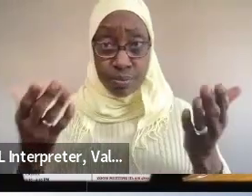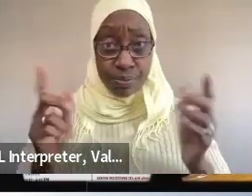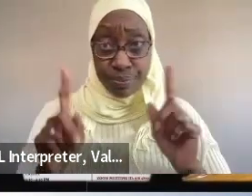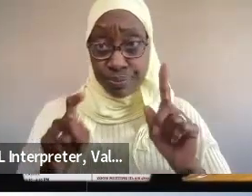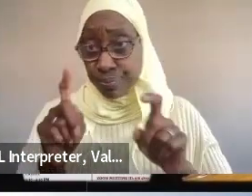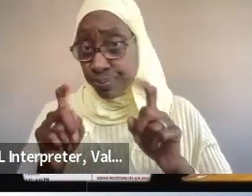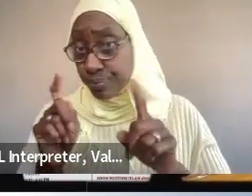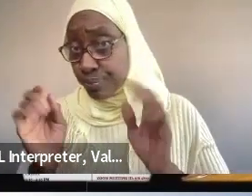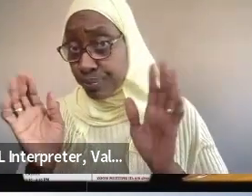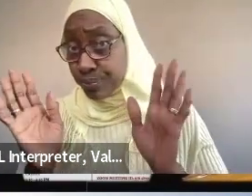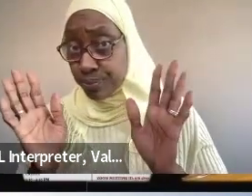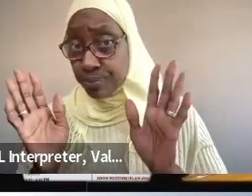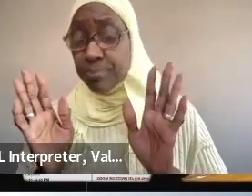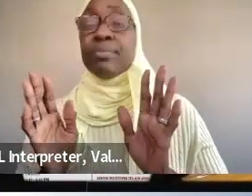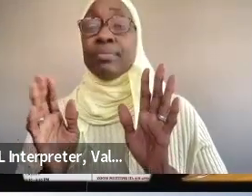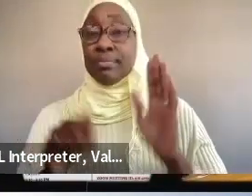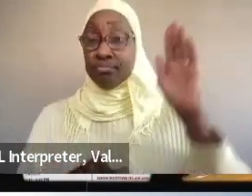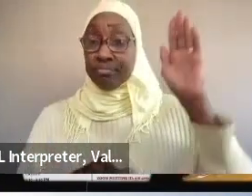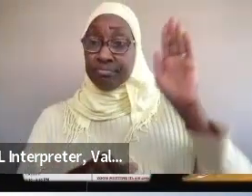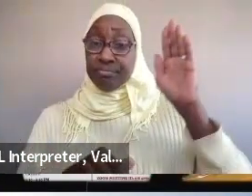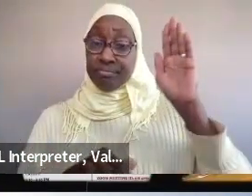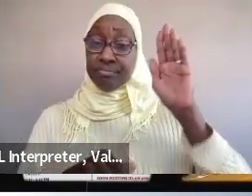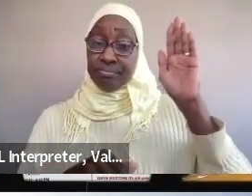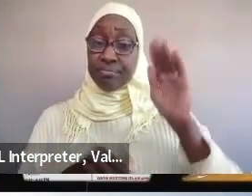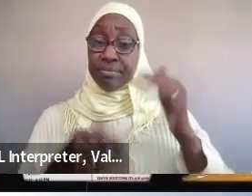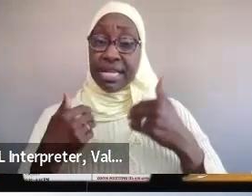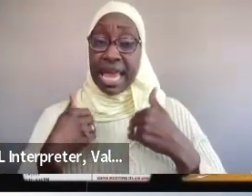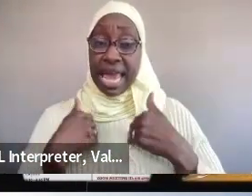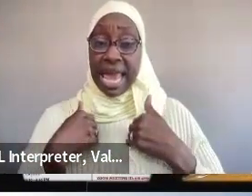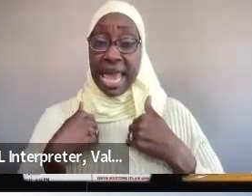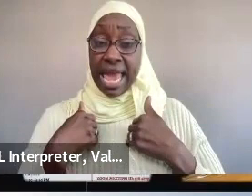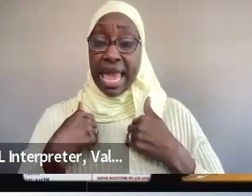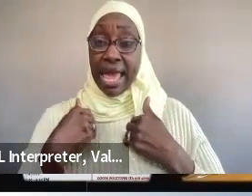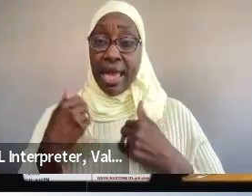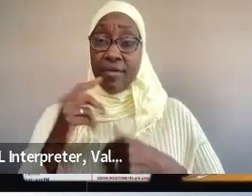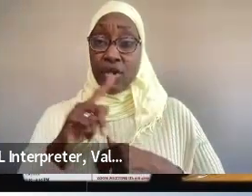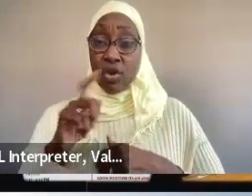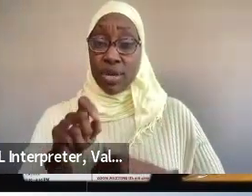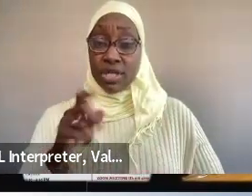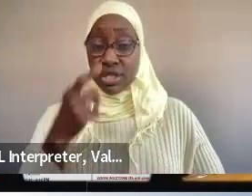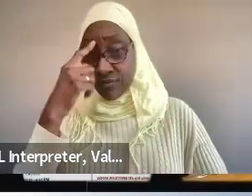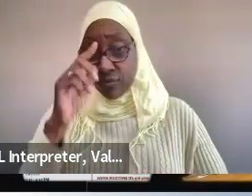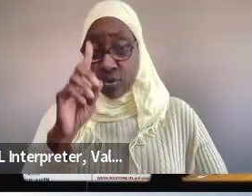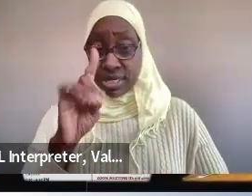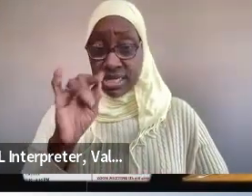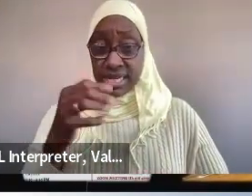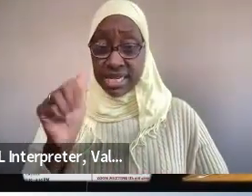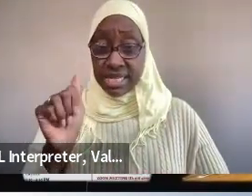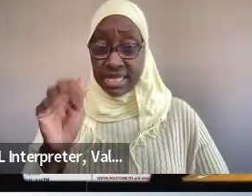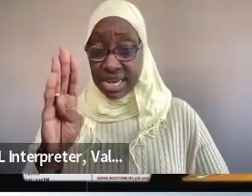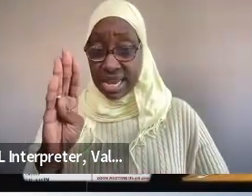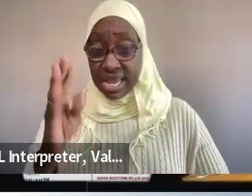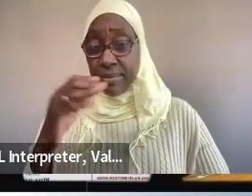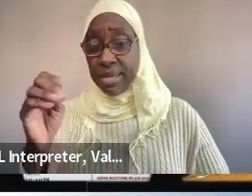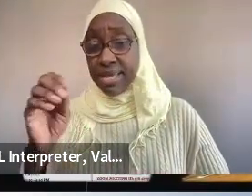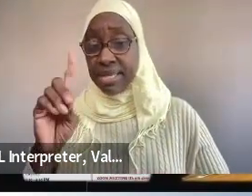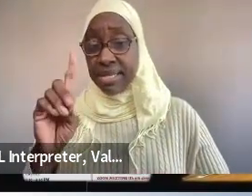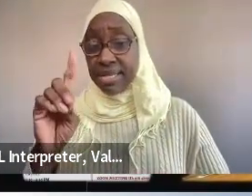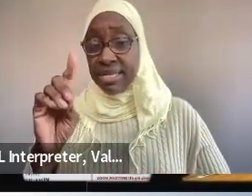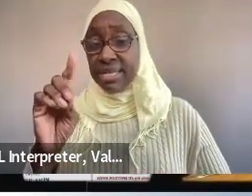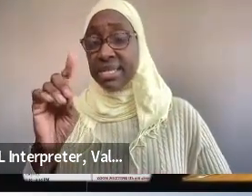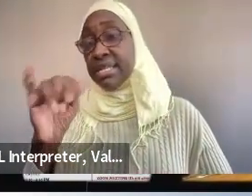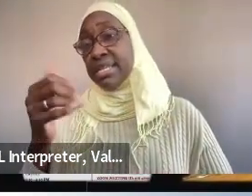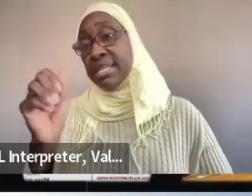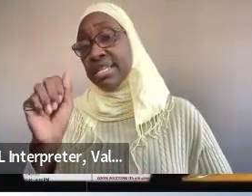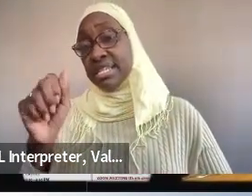presenters? Yeah, I have a question for DJAP and DJAP. So you guys said sometimes community challenges was a shit they would get